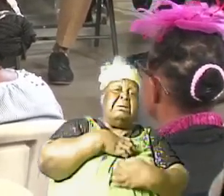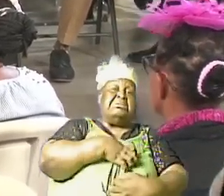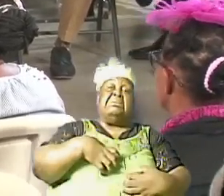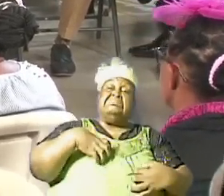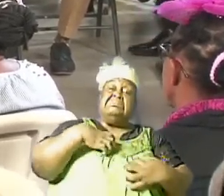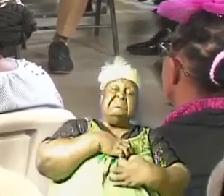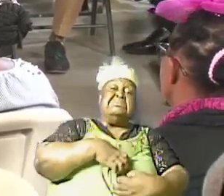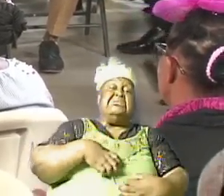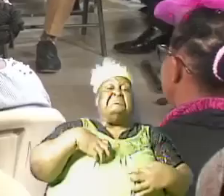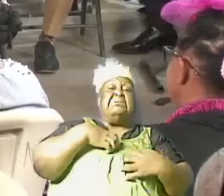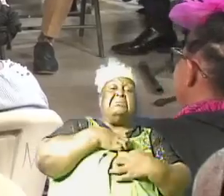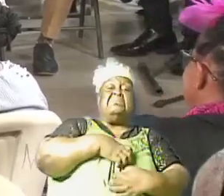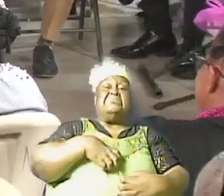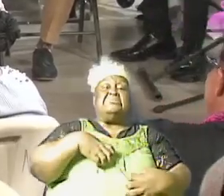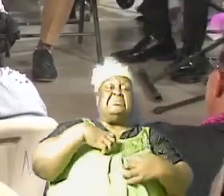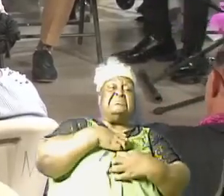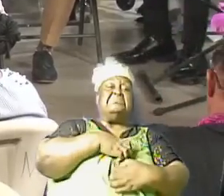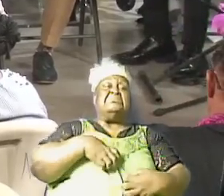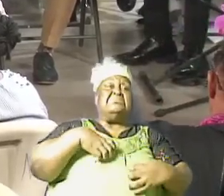miserable.